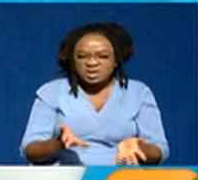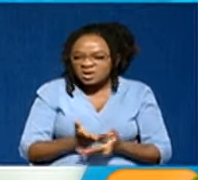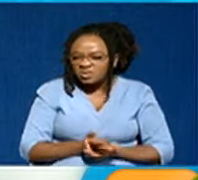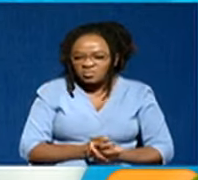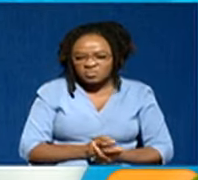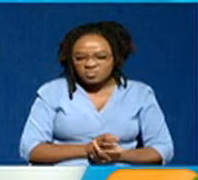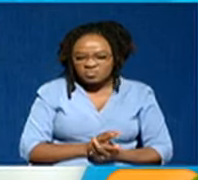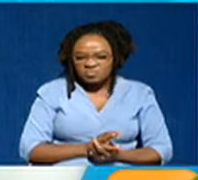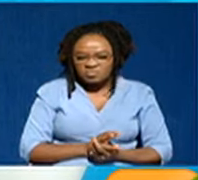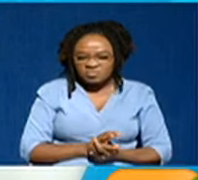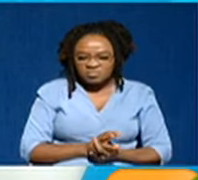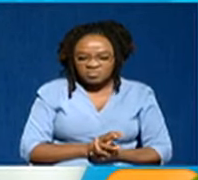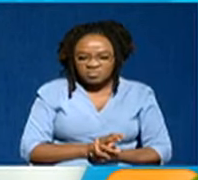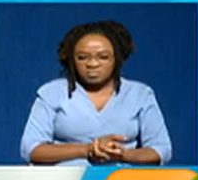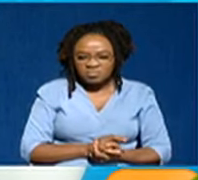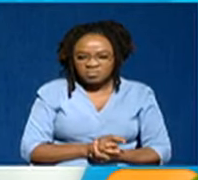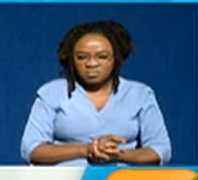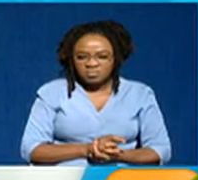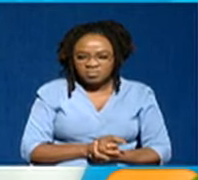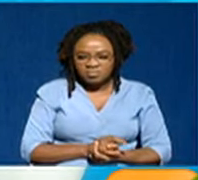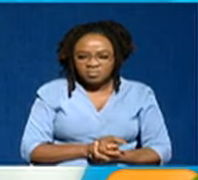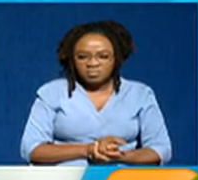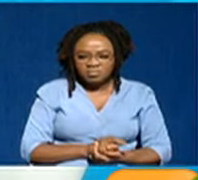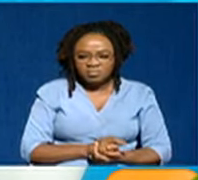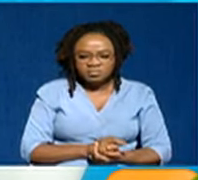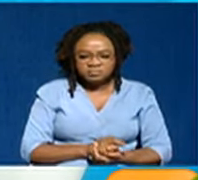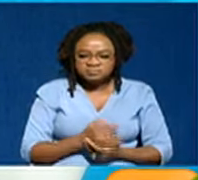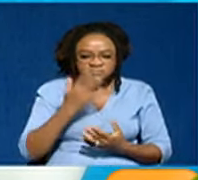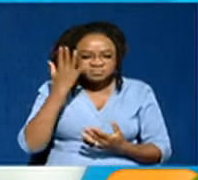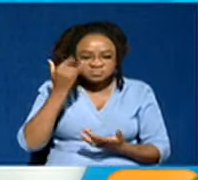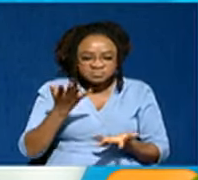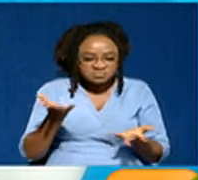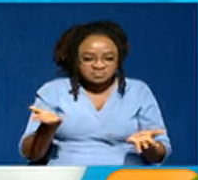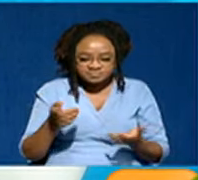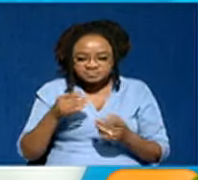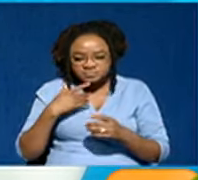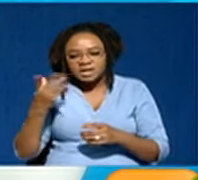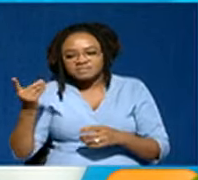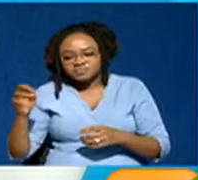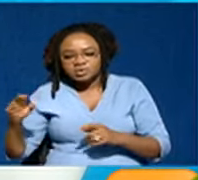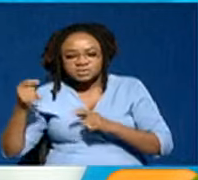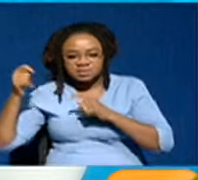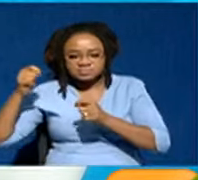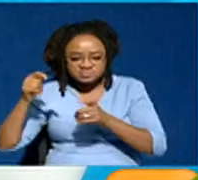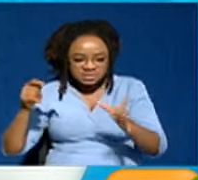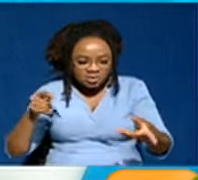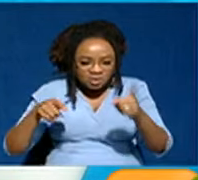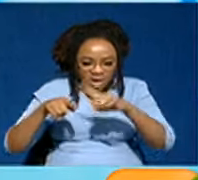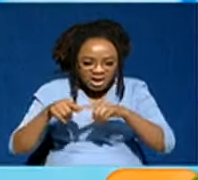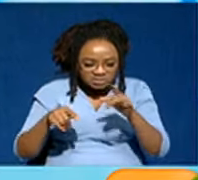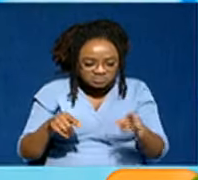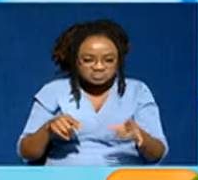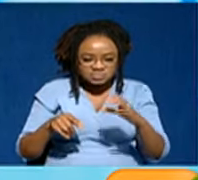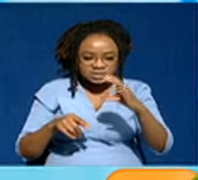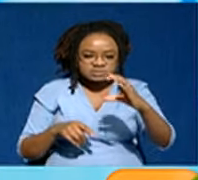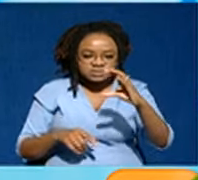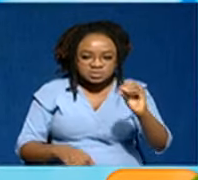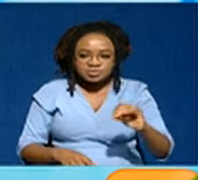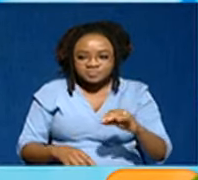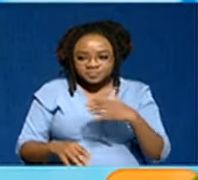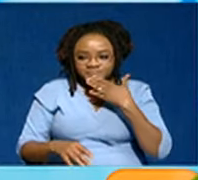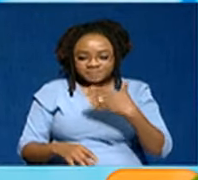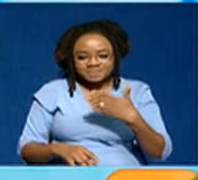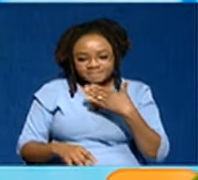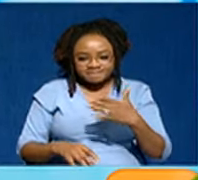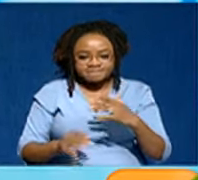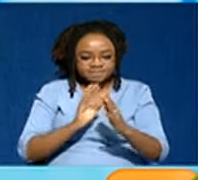this is the worst possible timing. We're dealing with one crisis and you want to add another one. Mm. Thank you, Trevor, and thank you for hosting me.